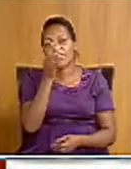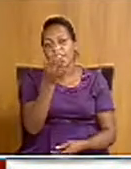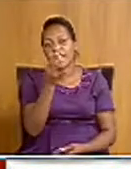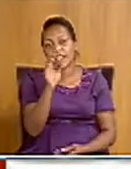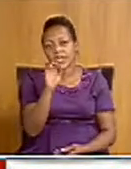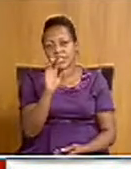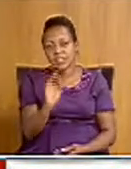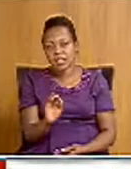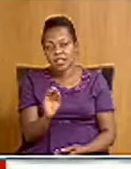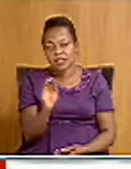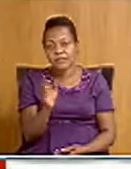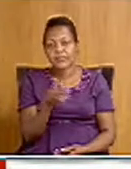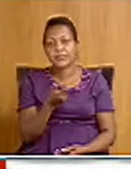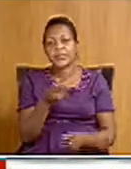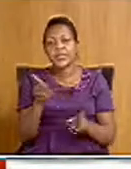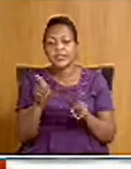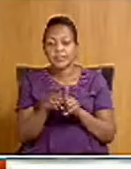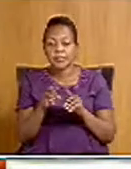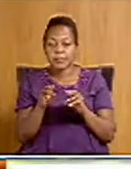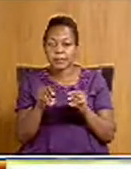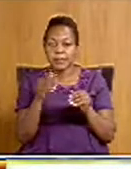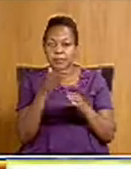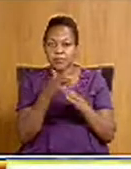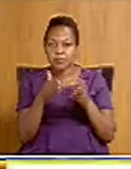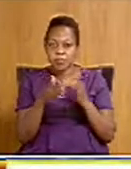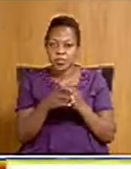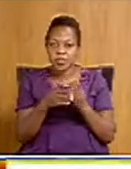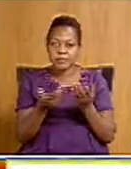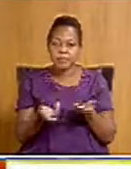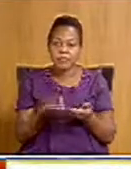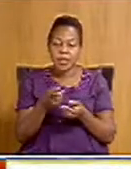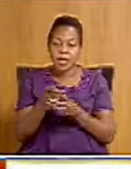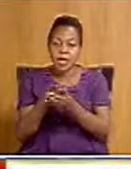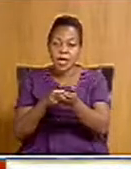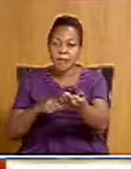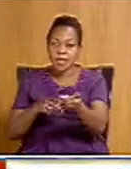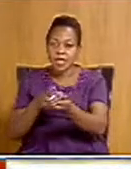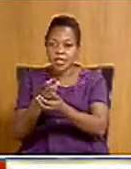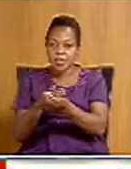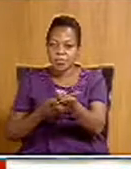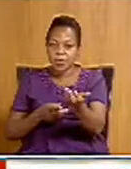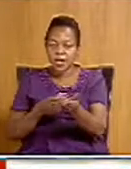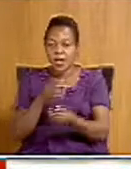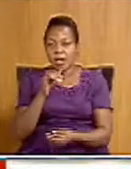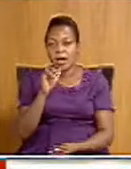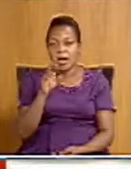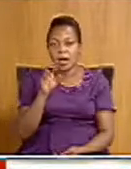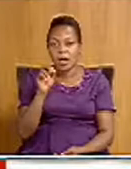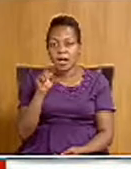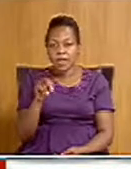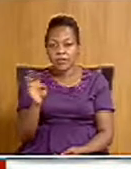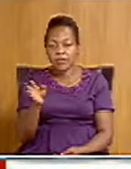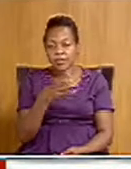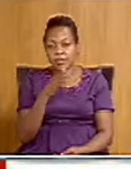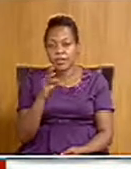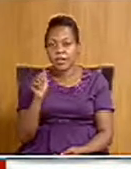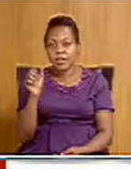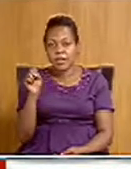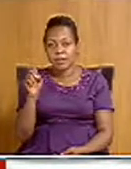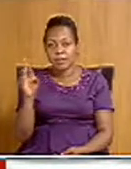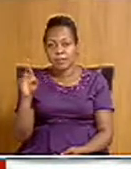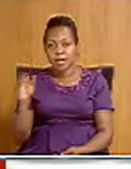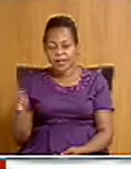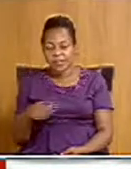tons. Cement, steel bars, mitayimbwa, tires and tubes for